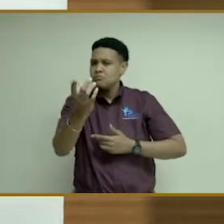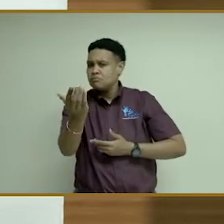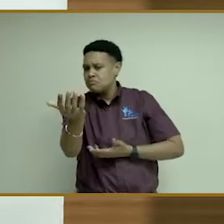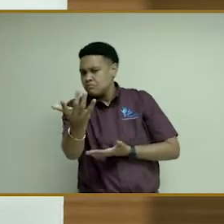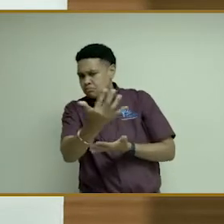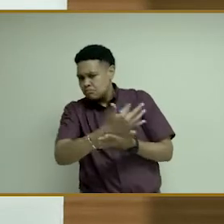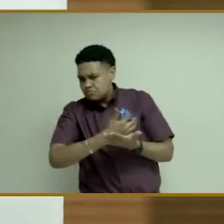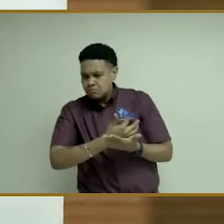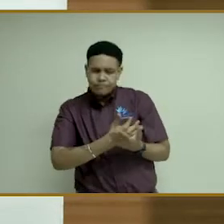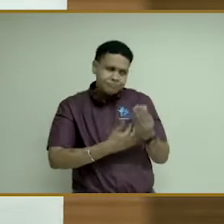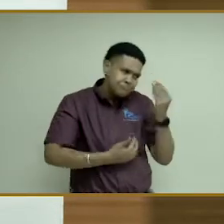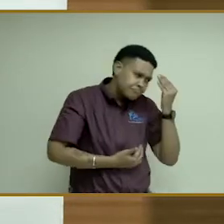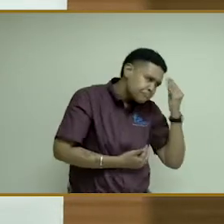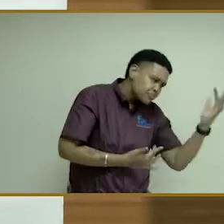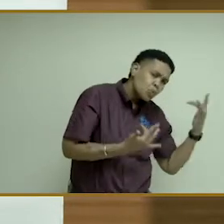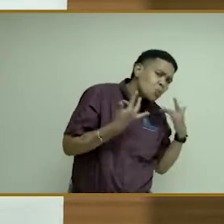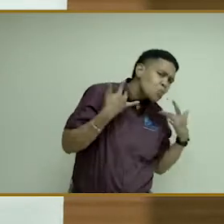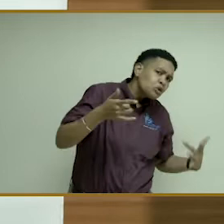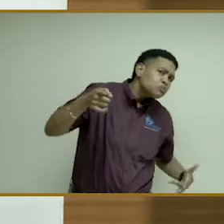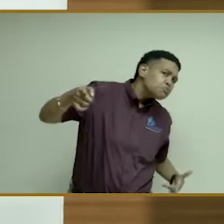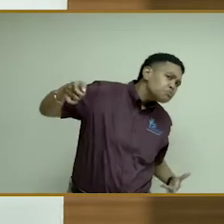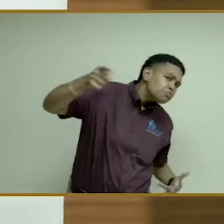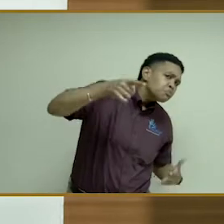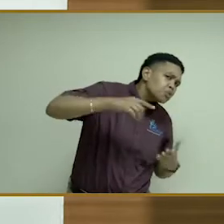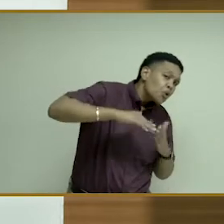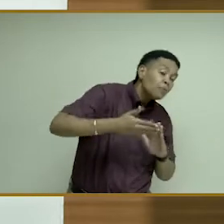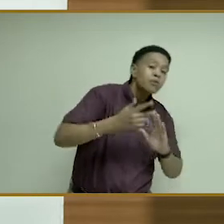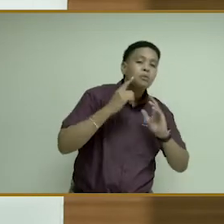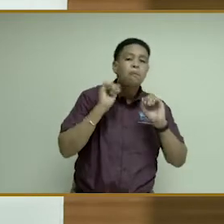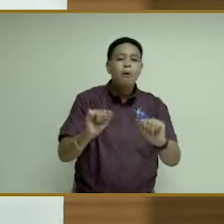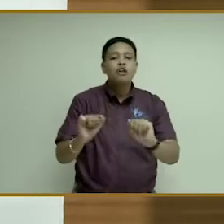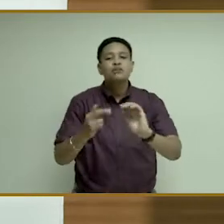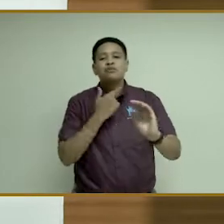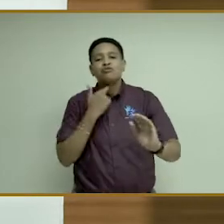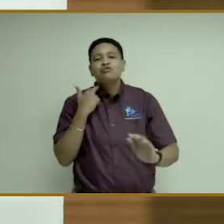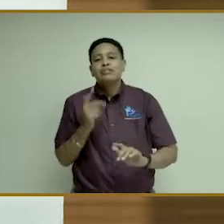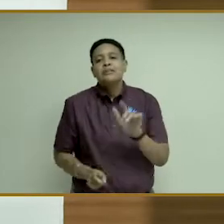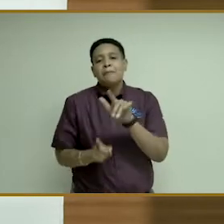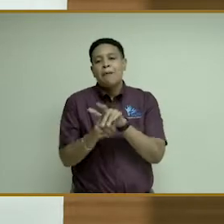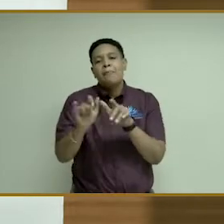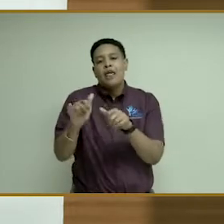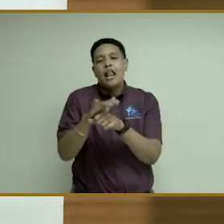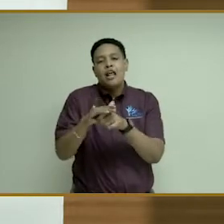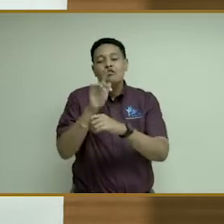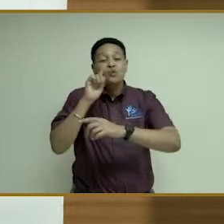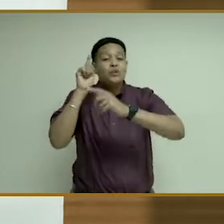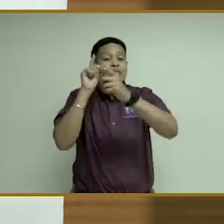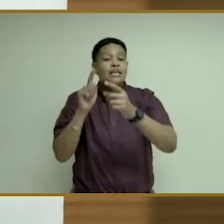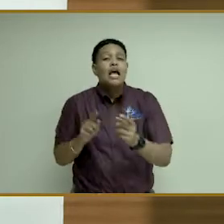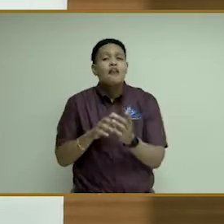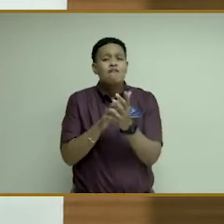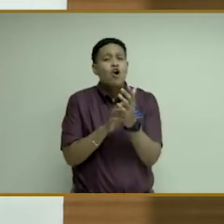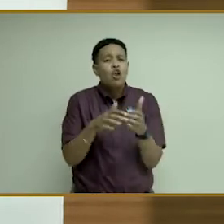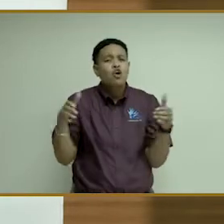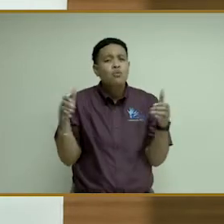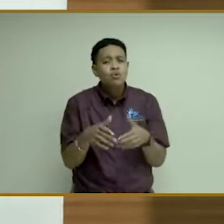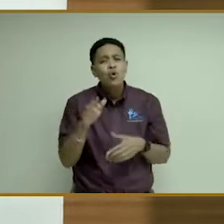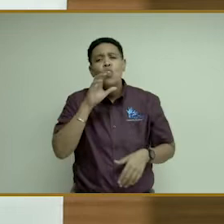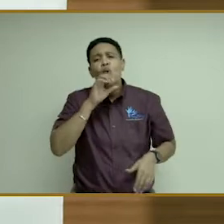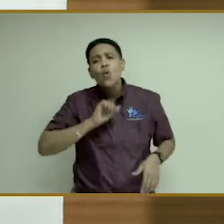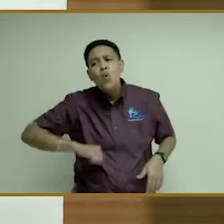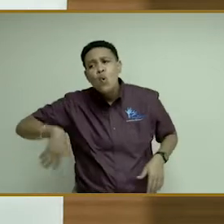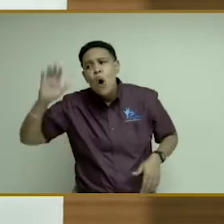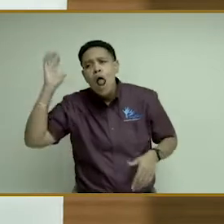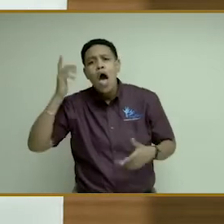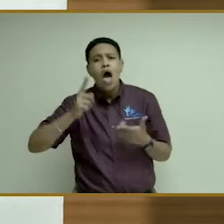information as to what is happening that may represent a risk in a particular area. So targeting vulnerable groups, the old,